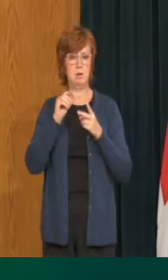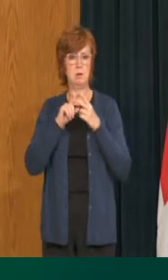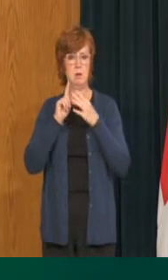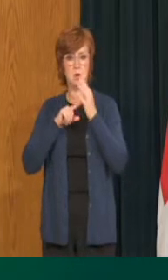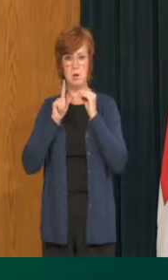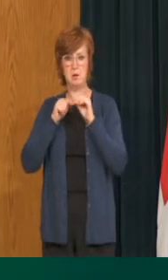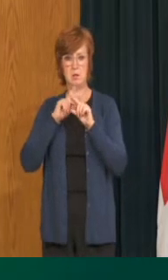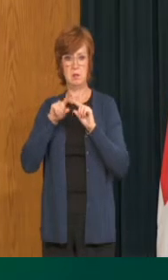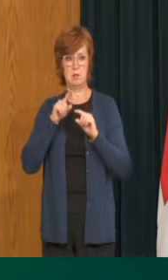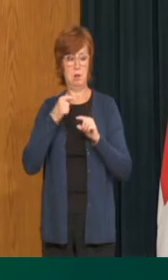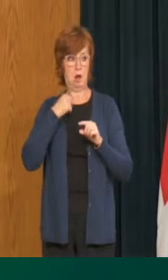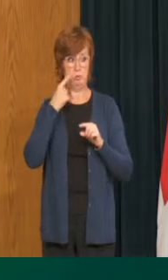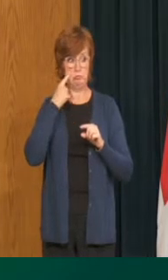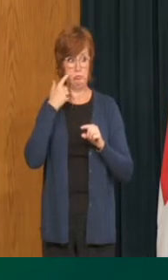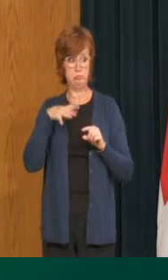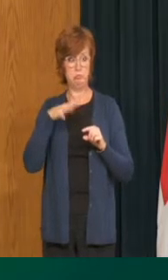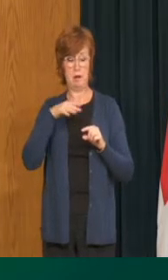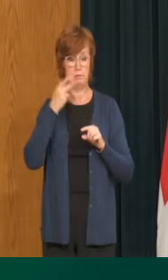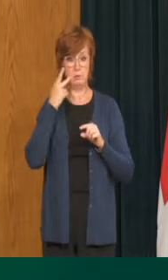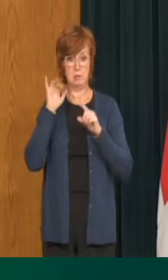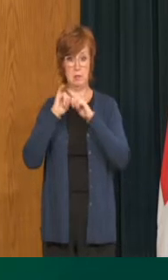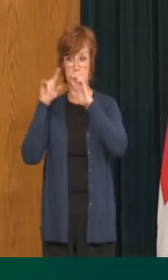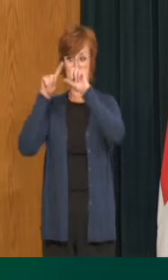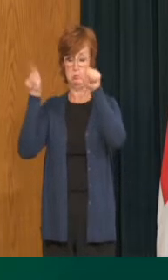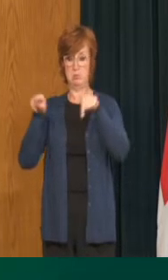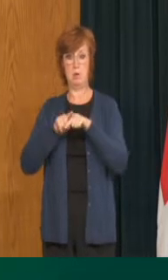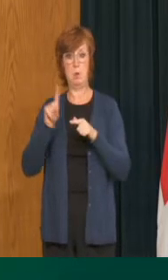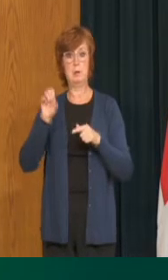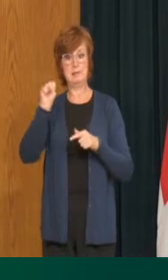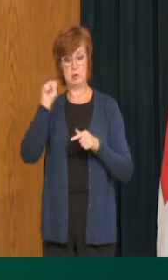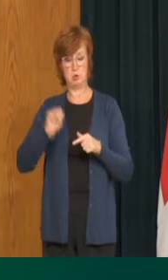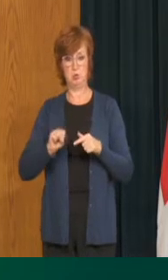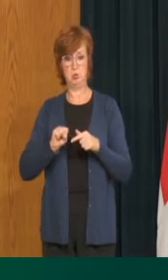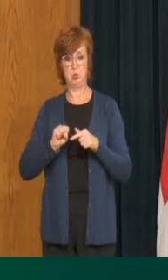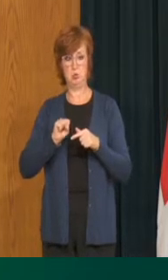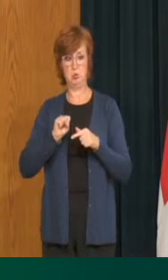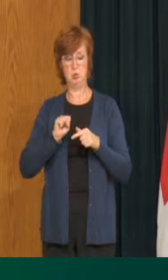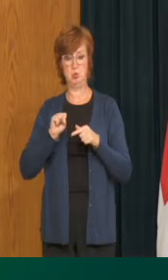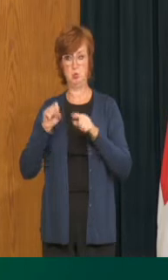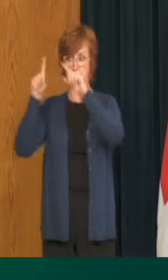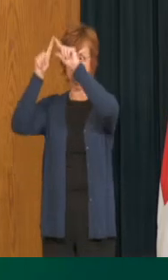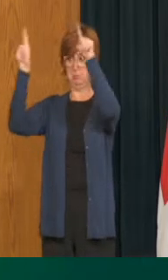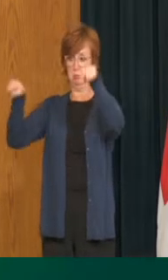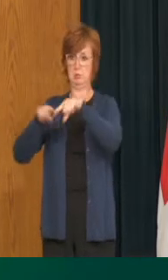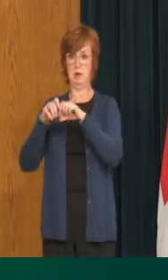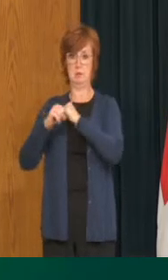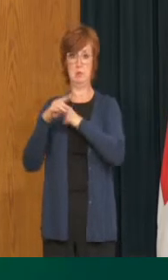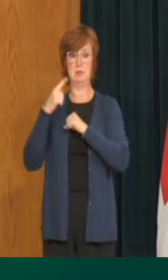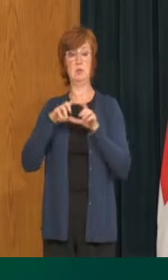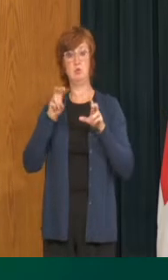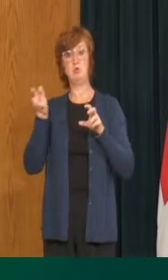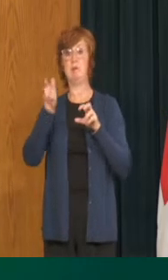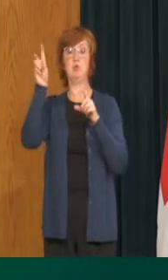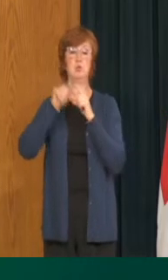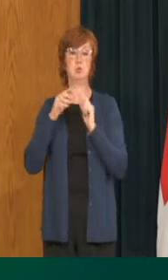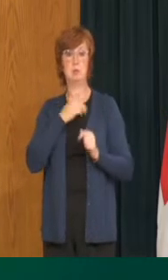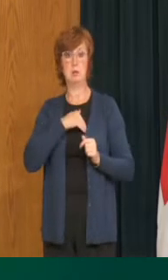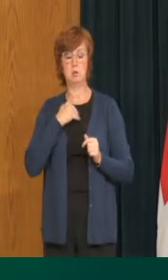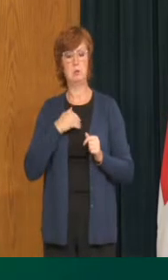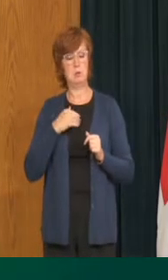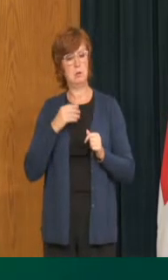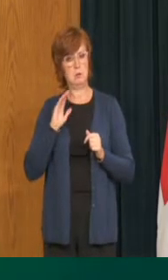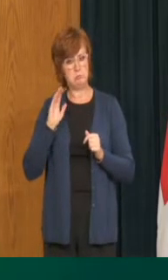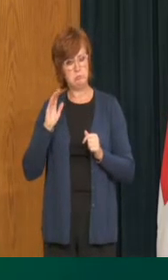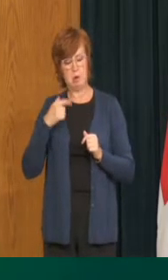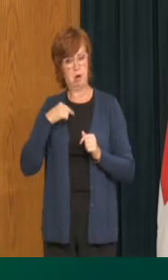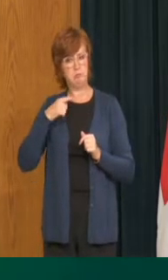I haven't seen those billboards downtown Saskatoon. What we're recommending is, if it is not absolutely necessary to leave the province at this